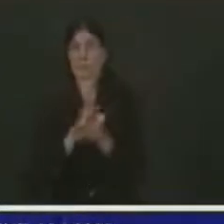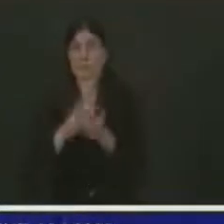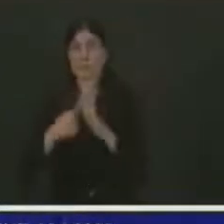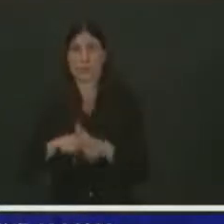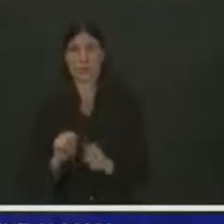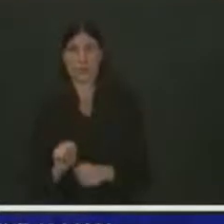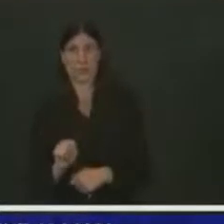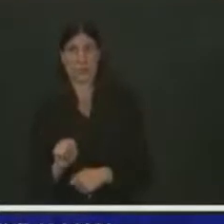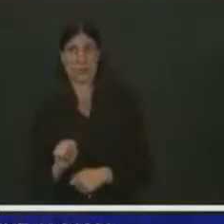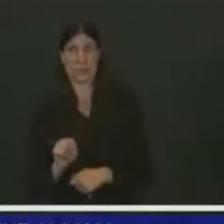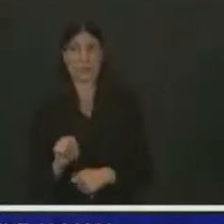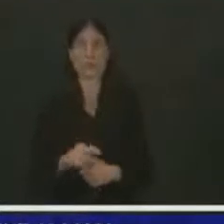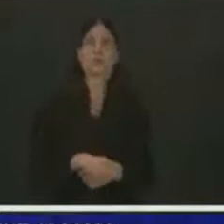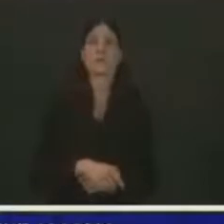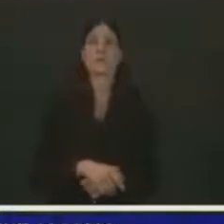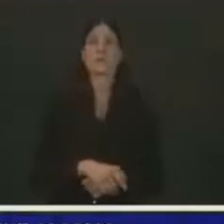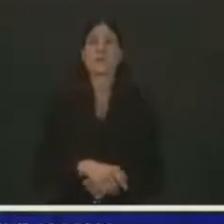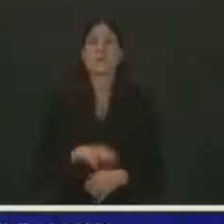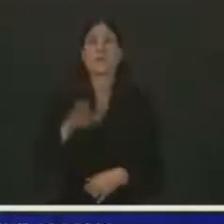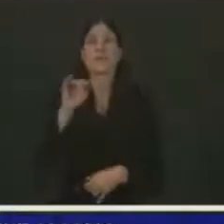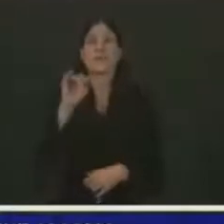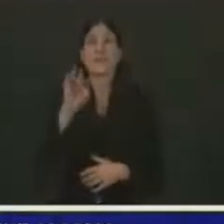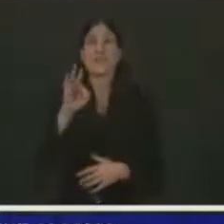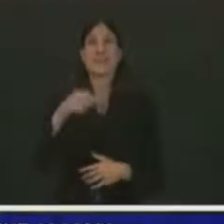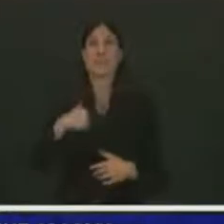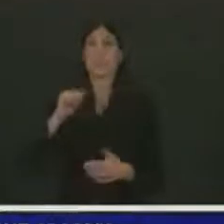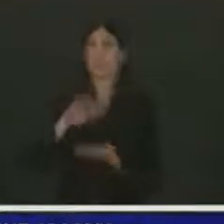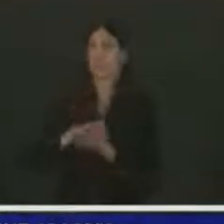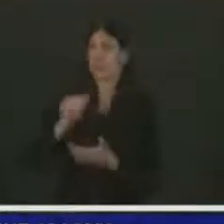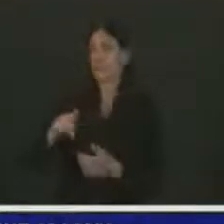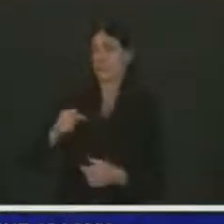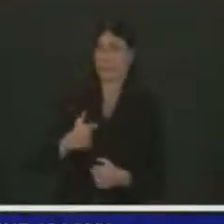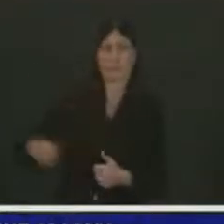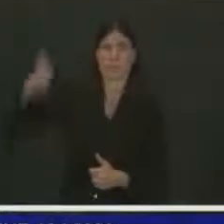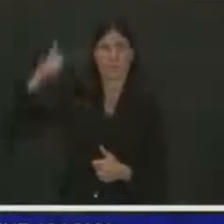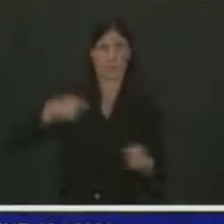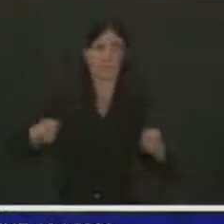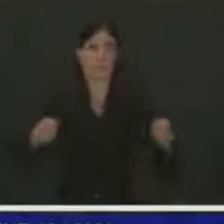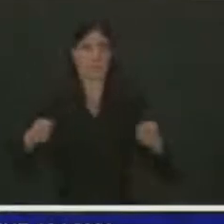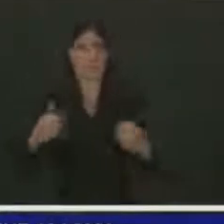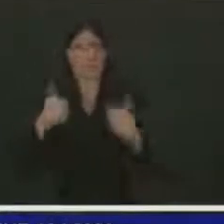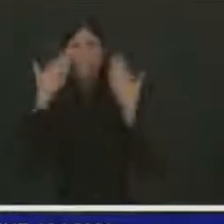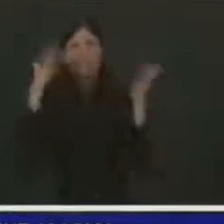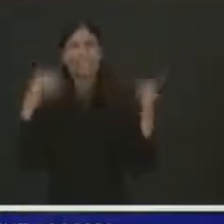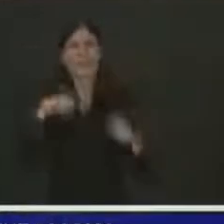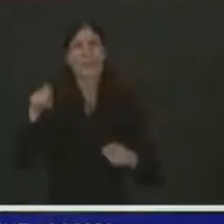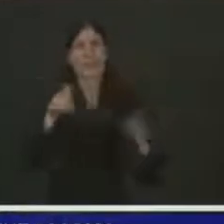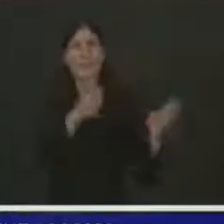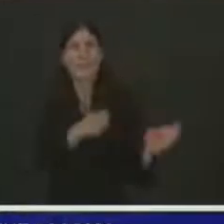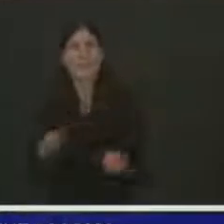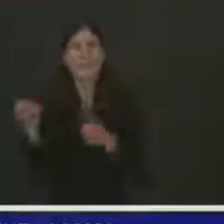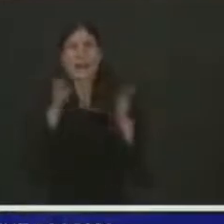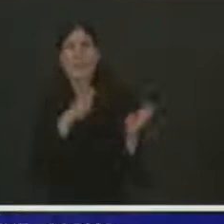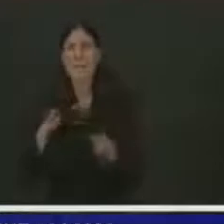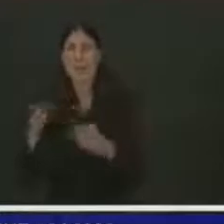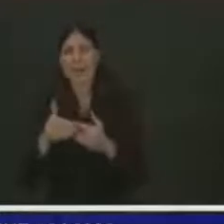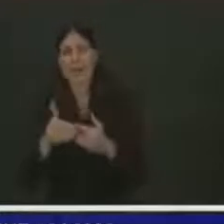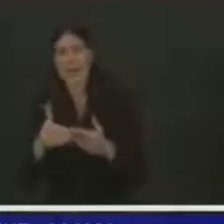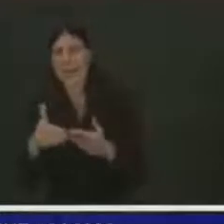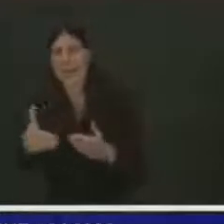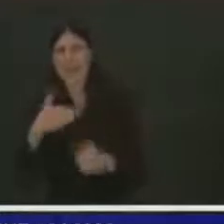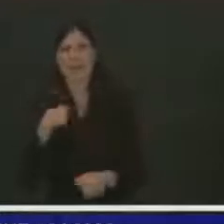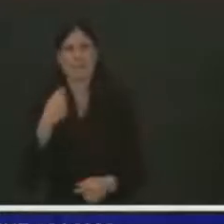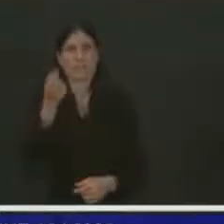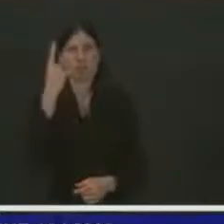understandably a little nervous and anxious, and I'd be getting to work, right? As they are. But the point is, I don't want to minimize